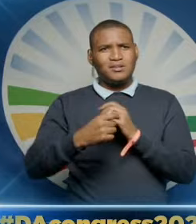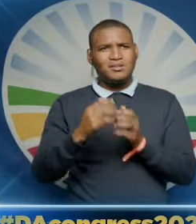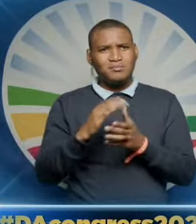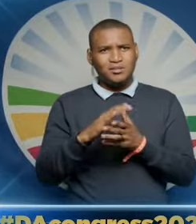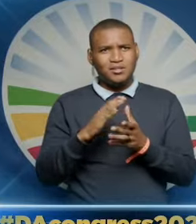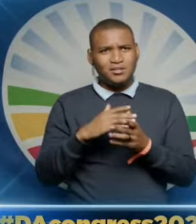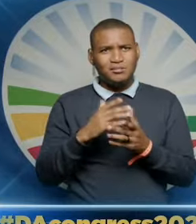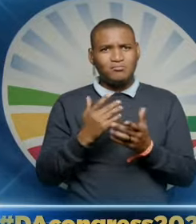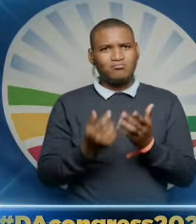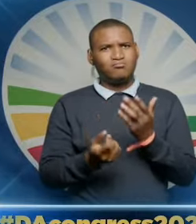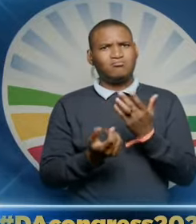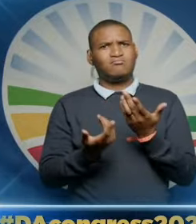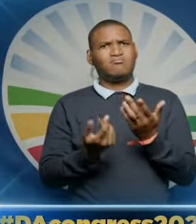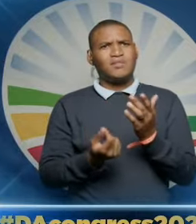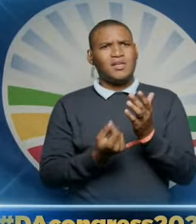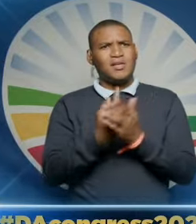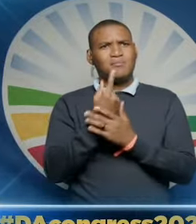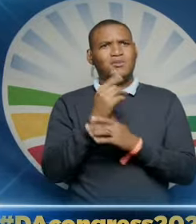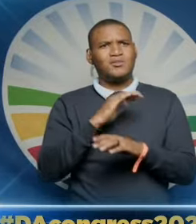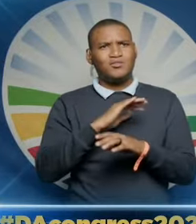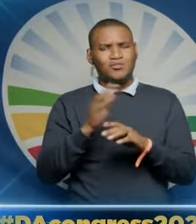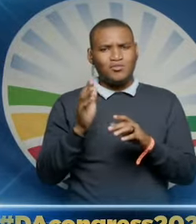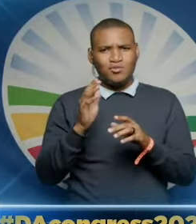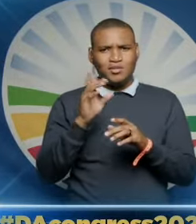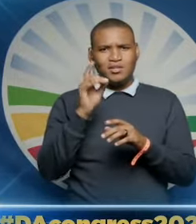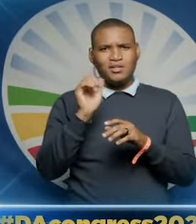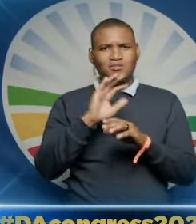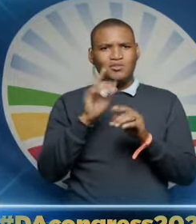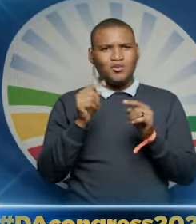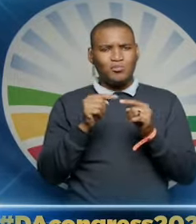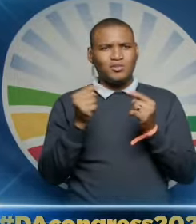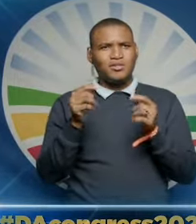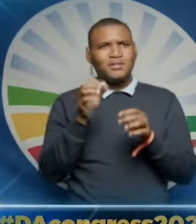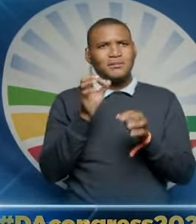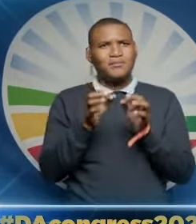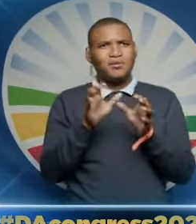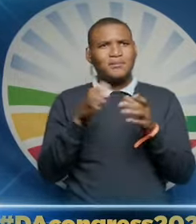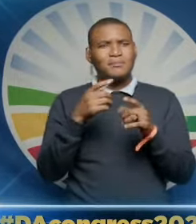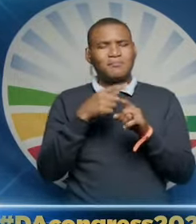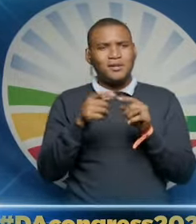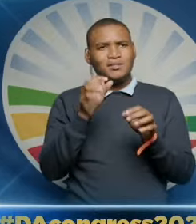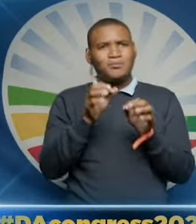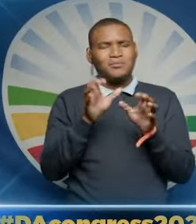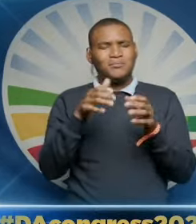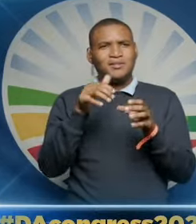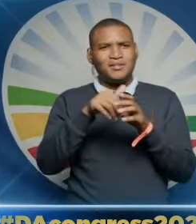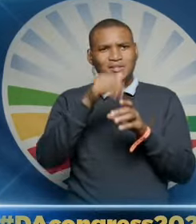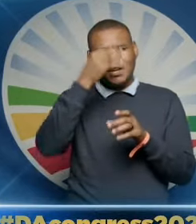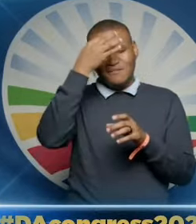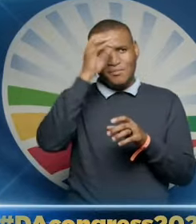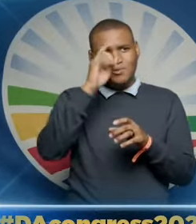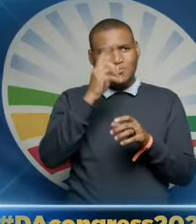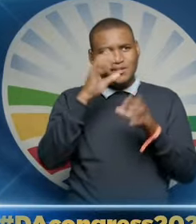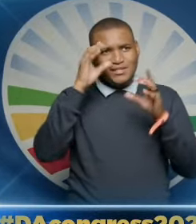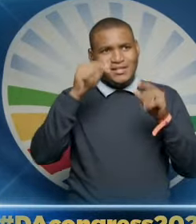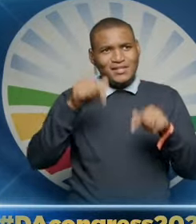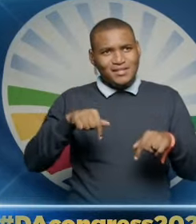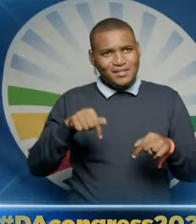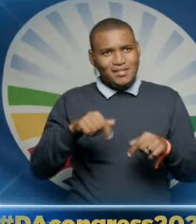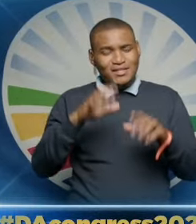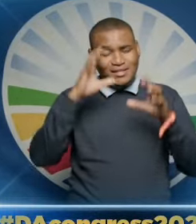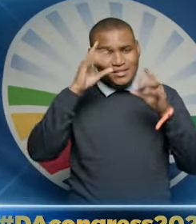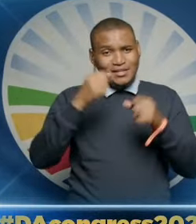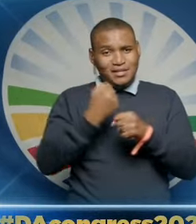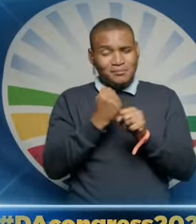of a sudden the DA is not just an opposition party, but it is a party in government. So what is decided here, the resolutions